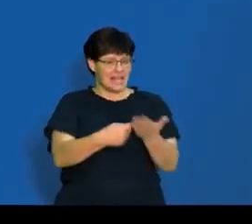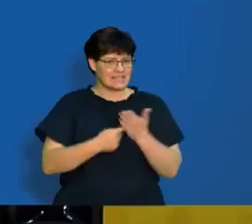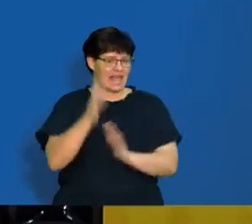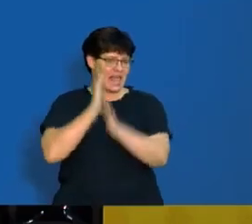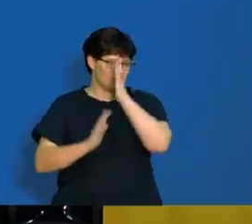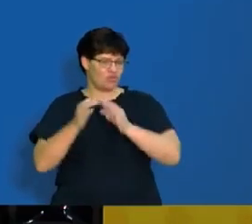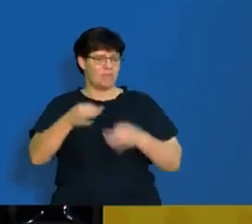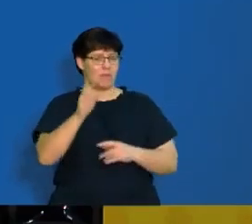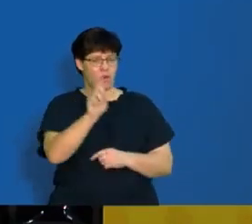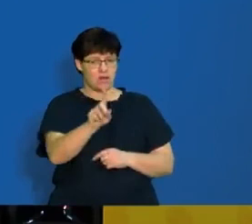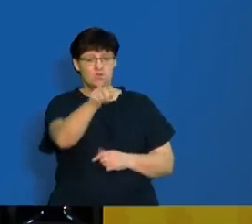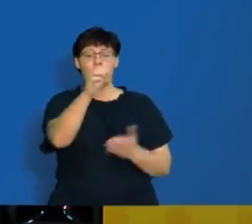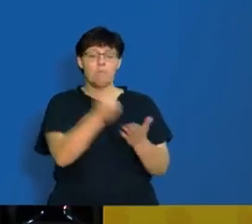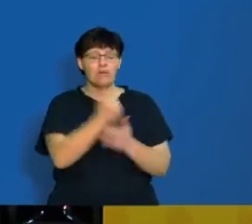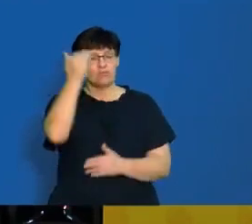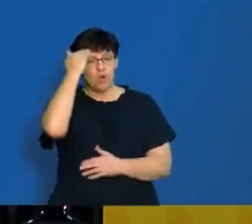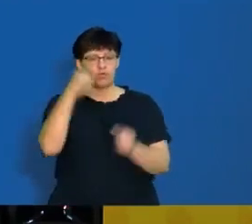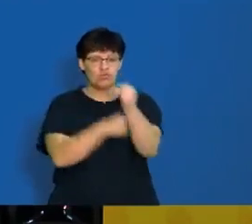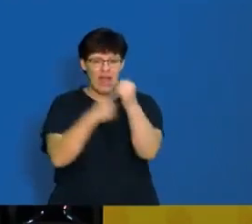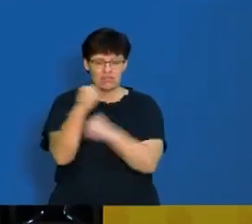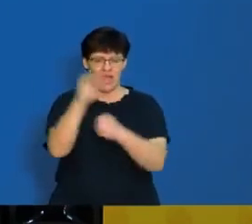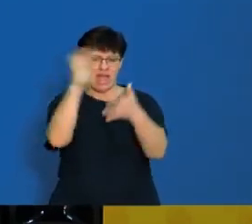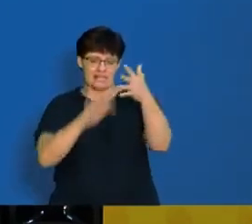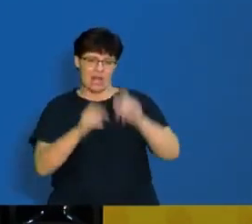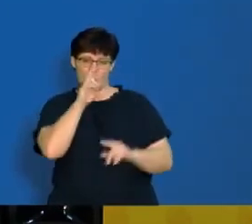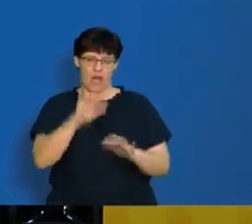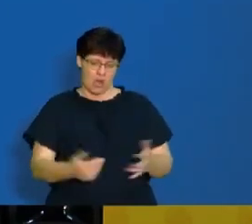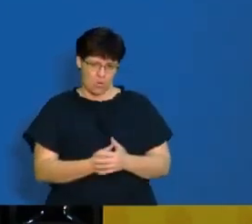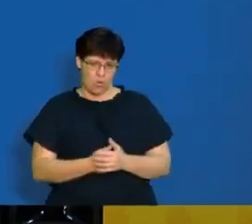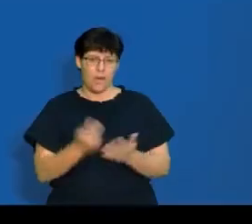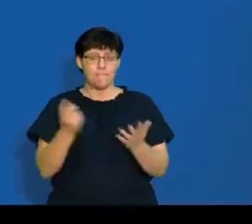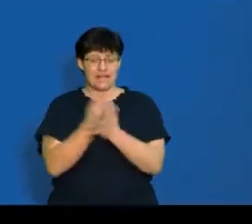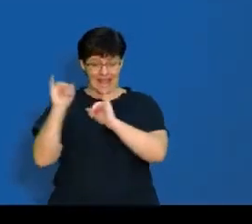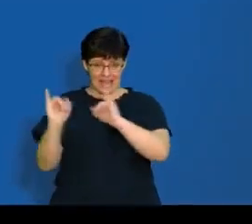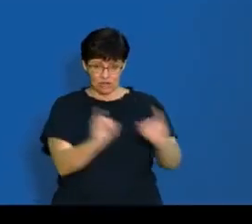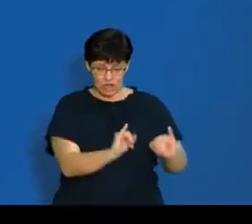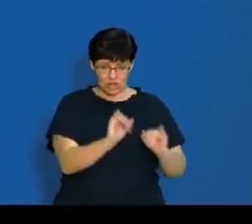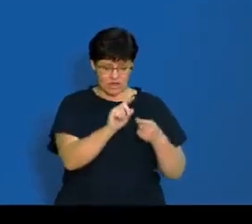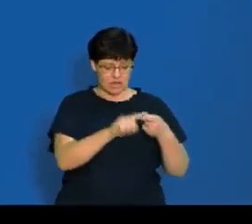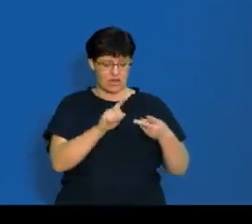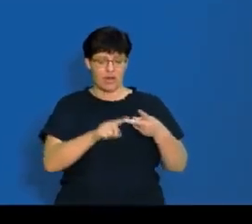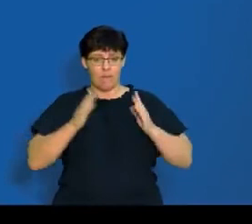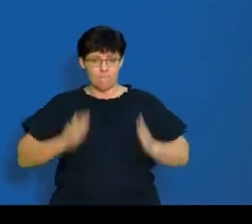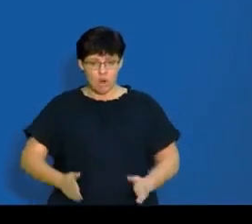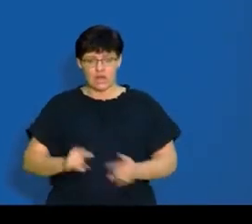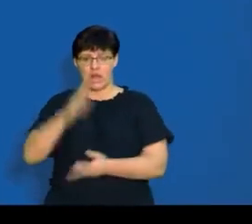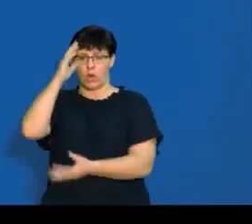1, you need to know the structure of the essay. You need to have an introduction, body, and